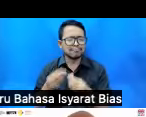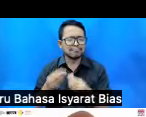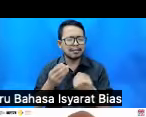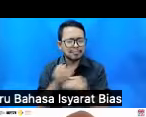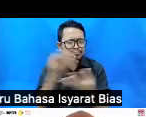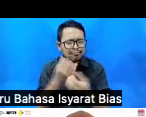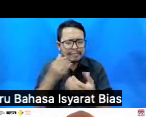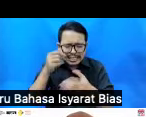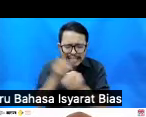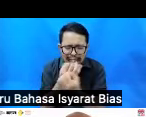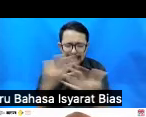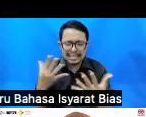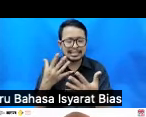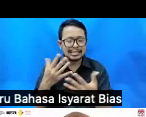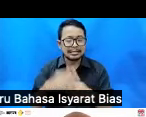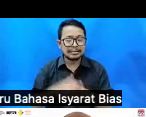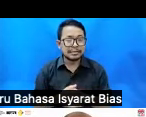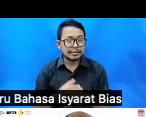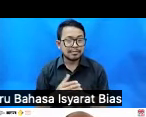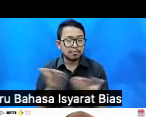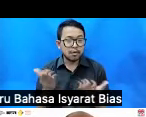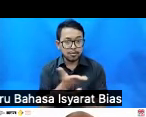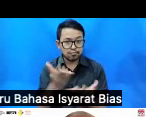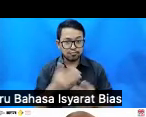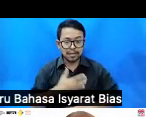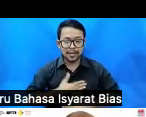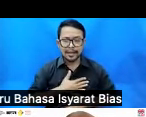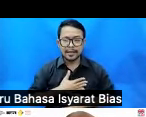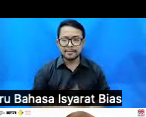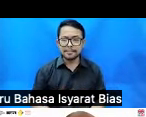And I hope you enjoy the film. Yes.